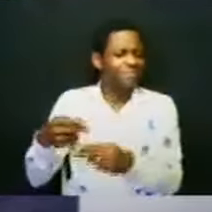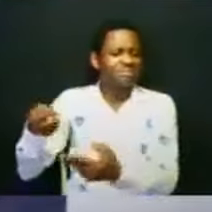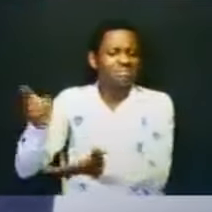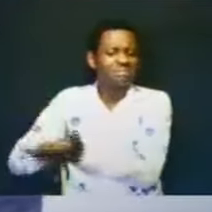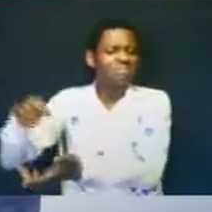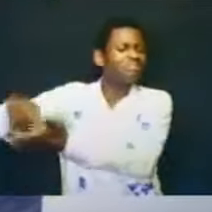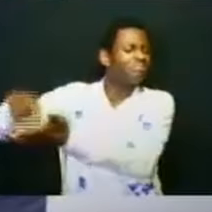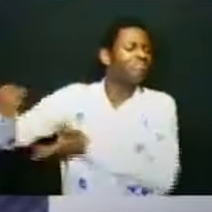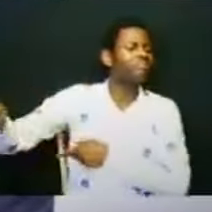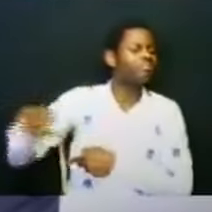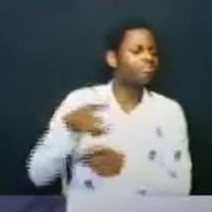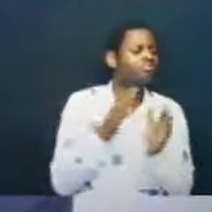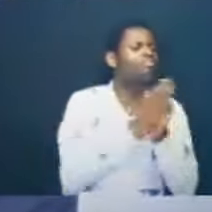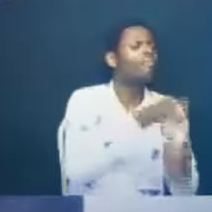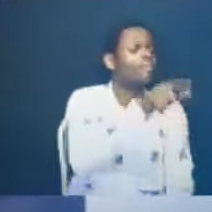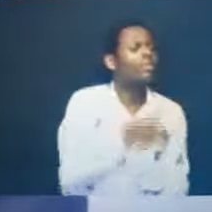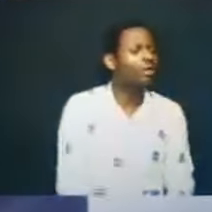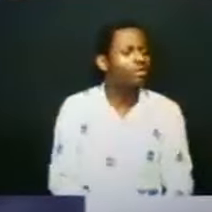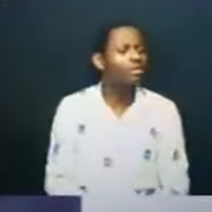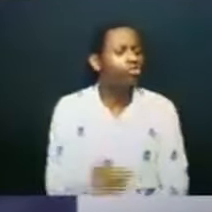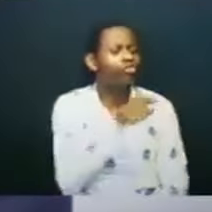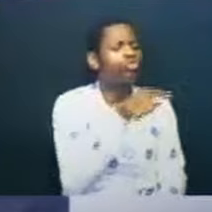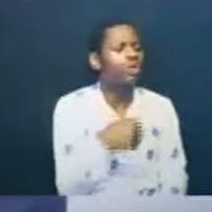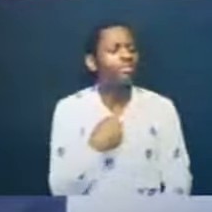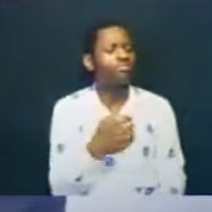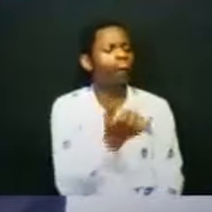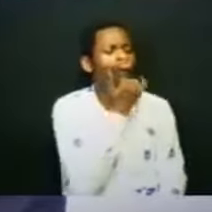you have anything against